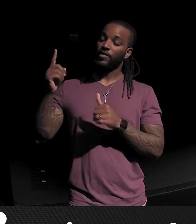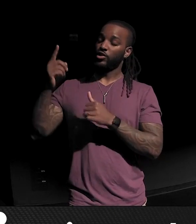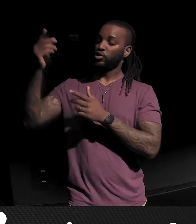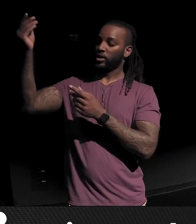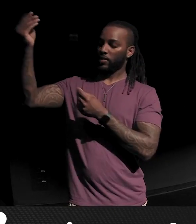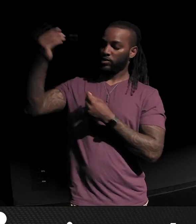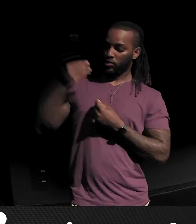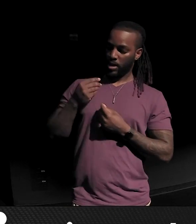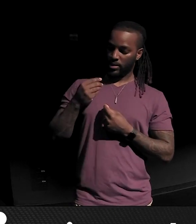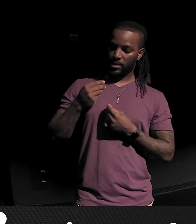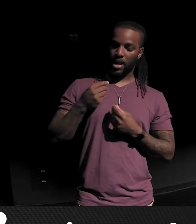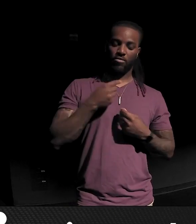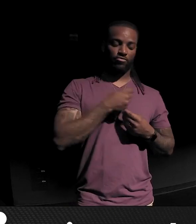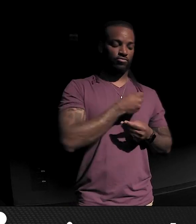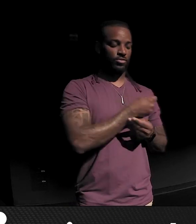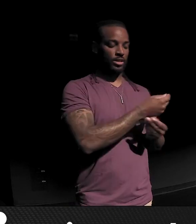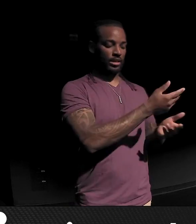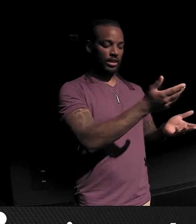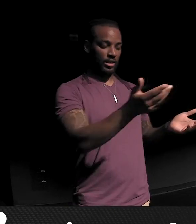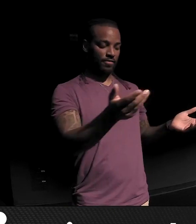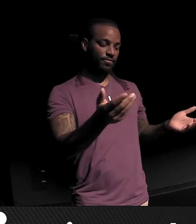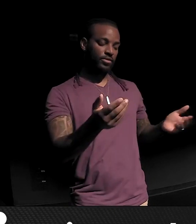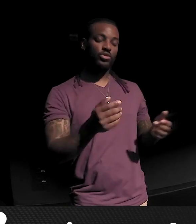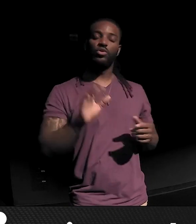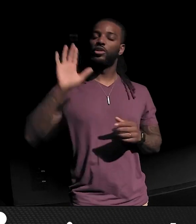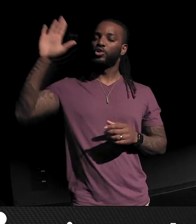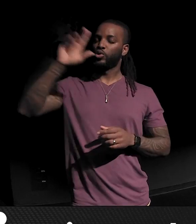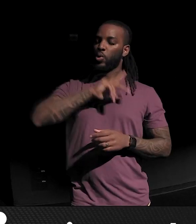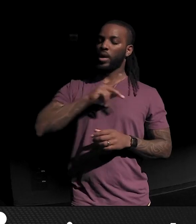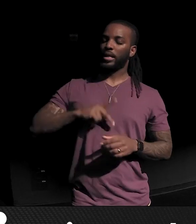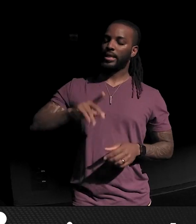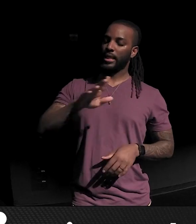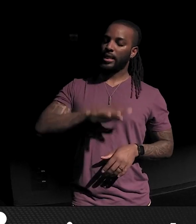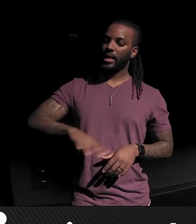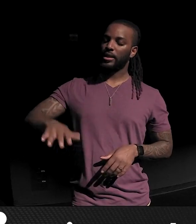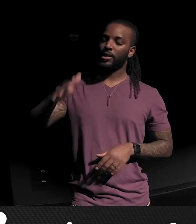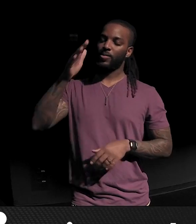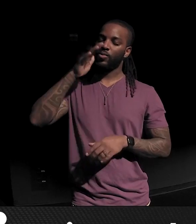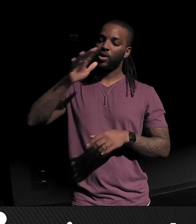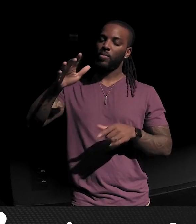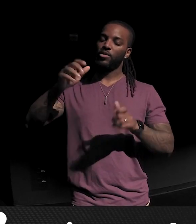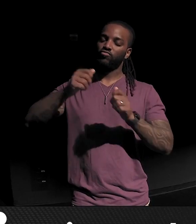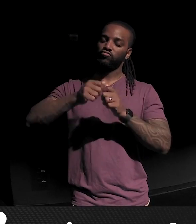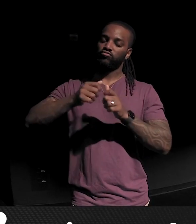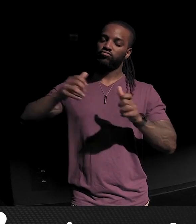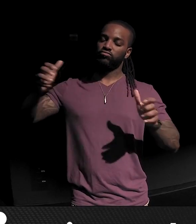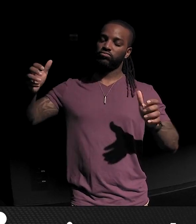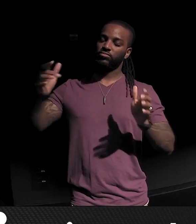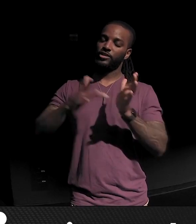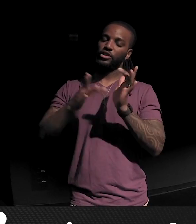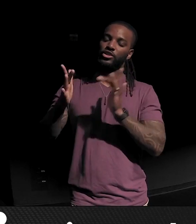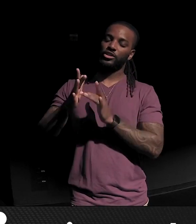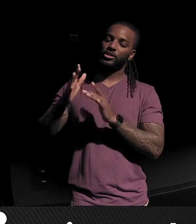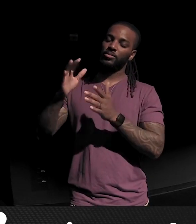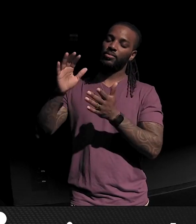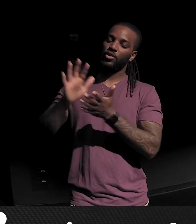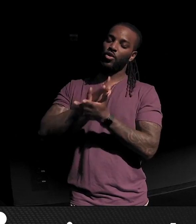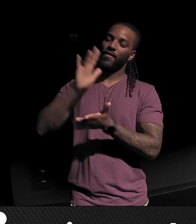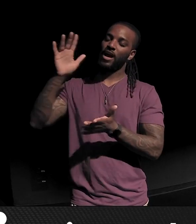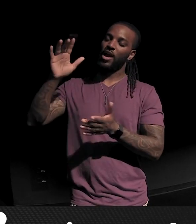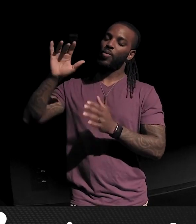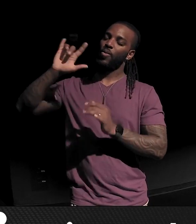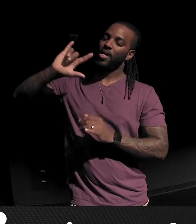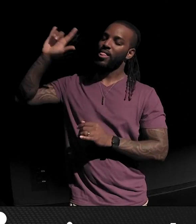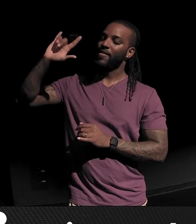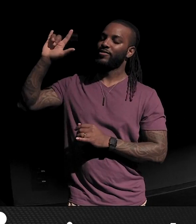share our resources with others so that your kingdom will be furthered and your name, Jesus, be glorified. And we love you. We pray